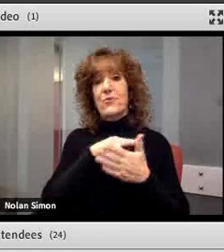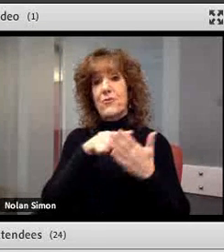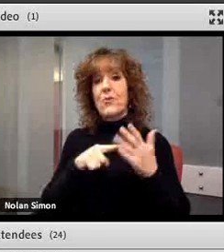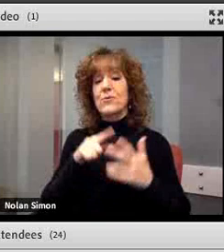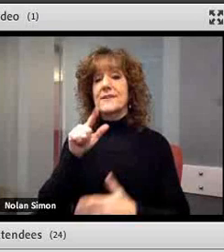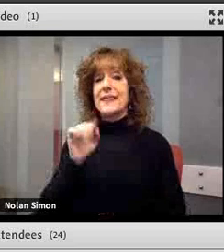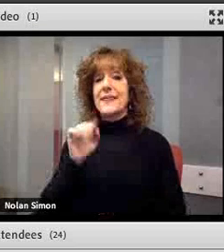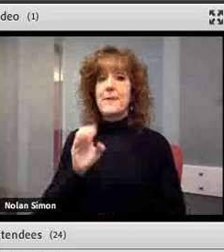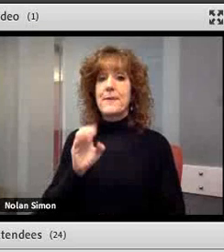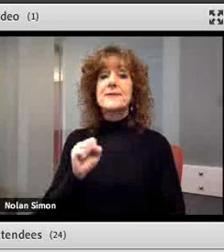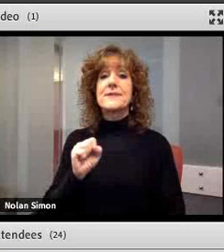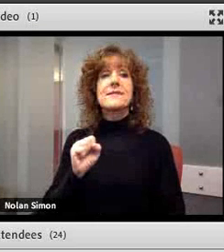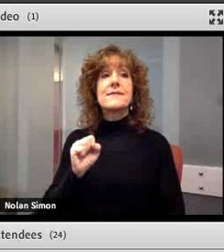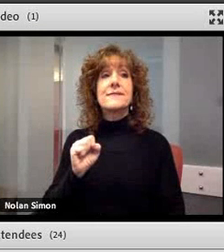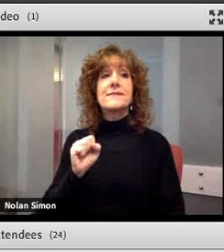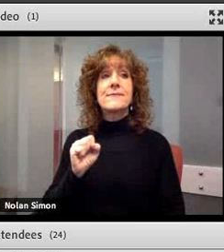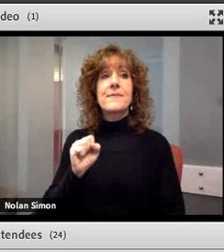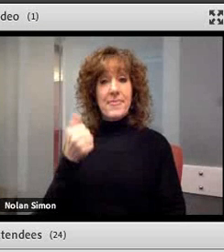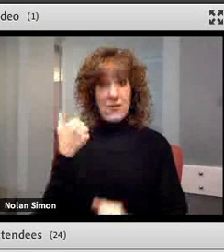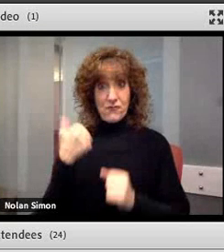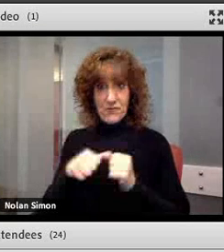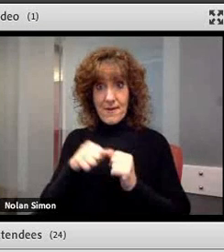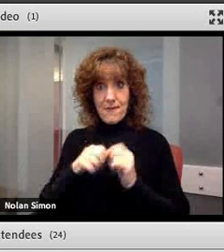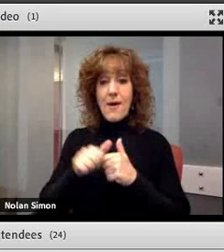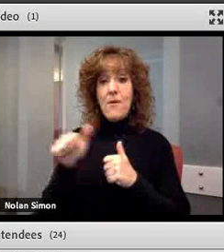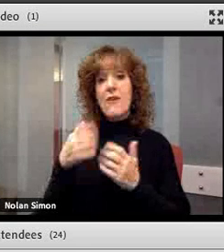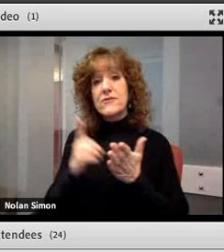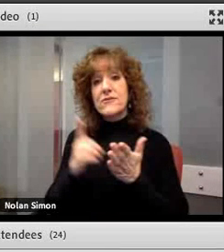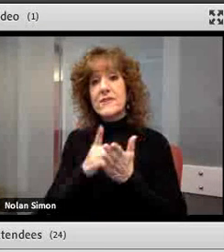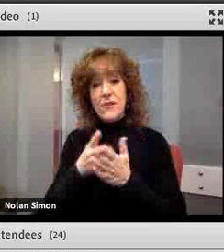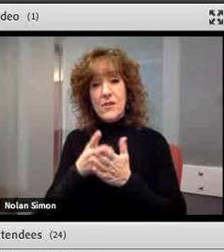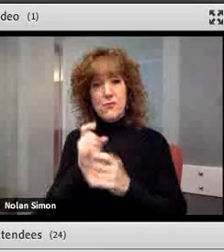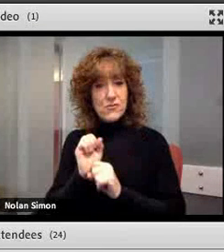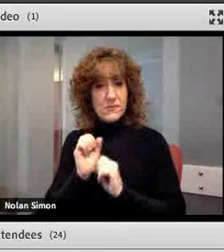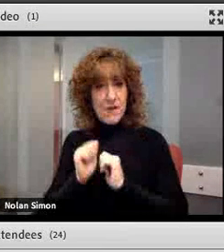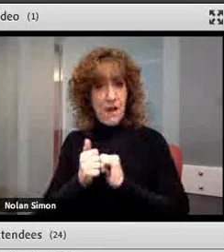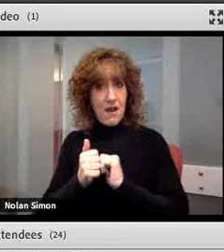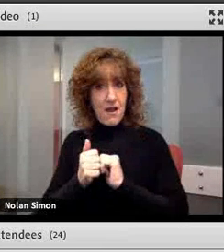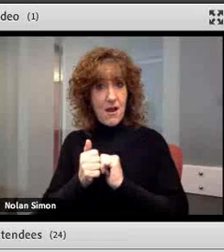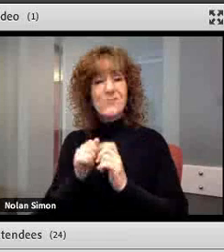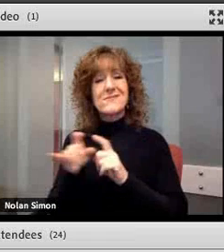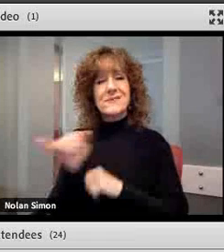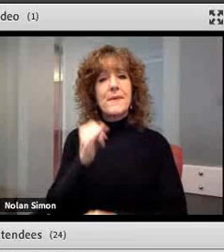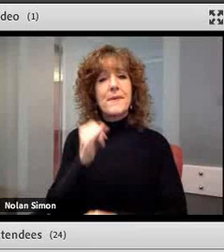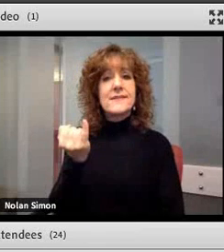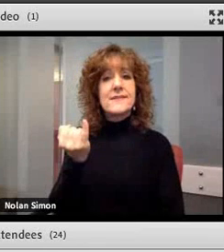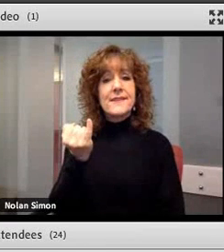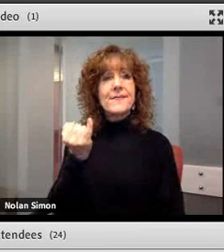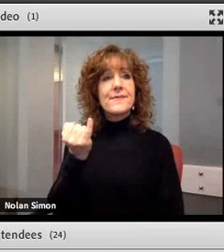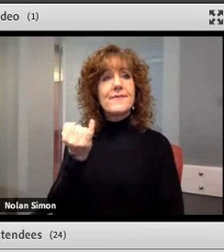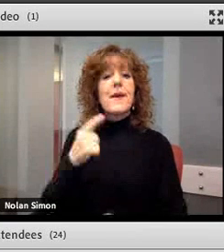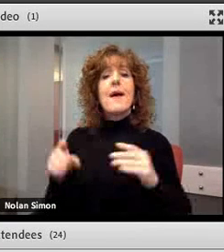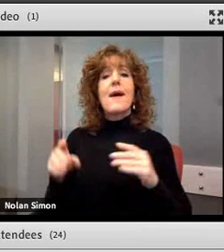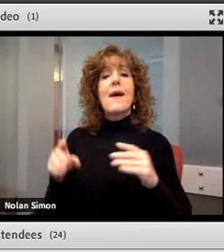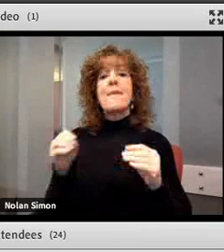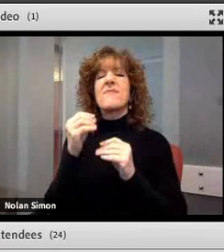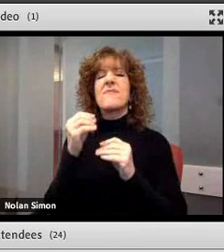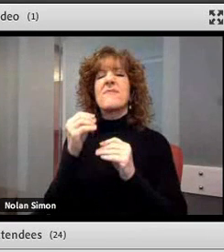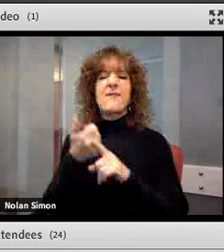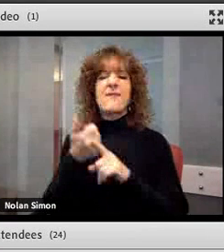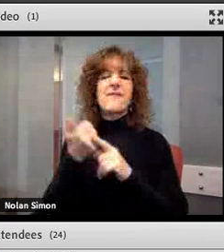labs. So remember how the other dictionary worked? Okay, so this is very similar. but it has a more